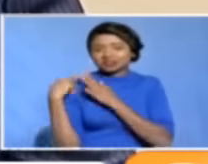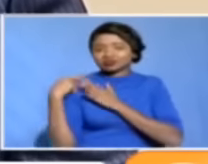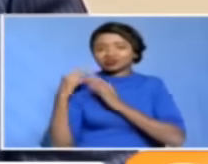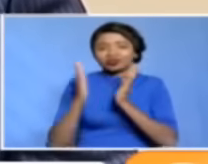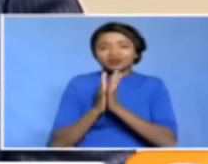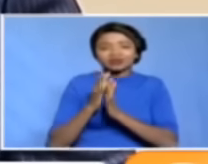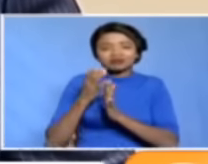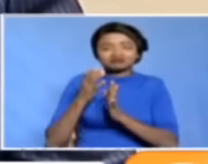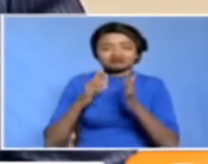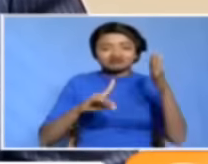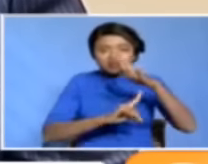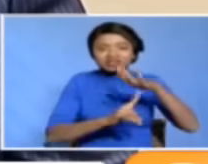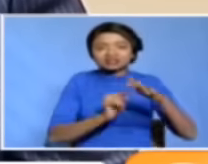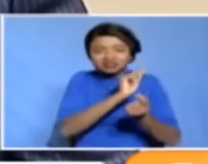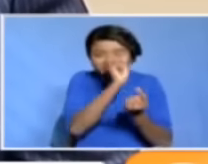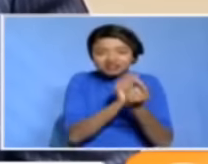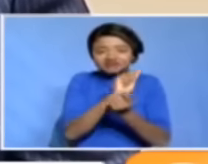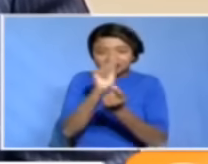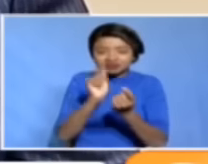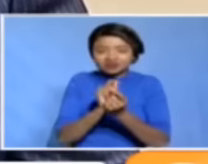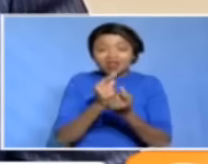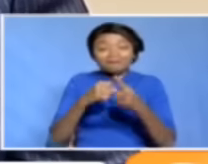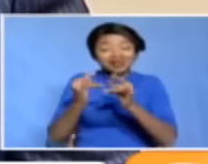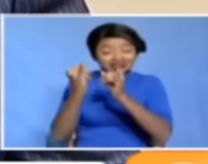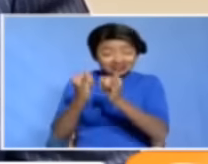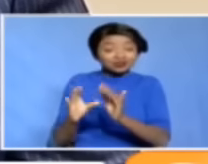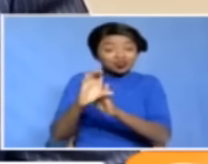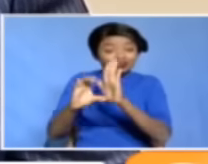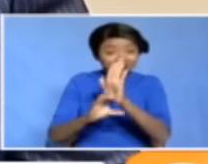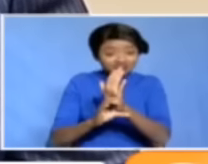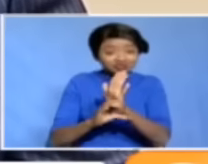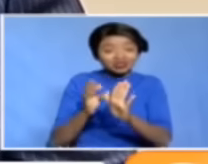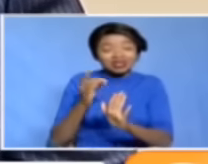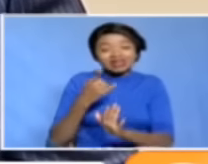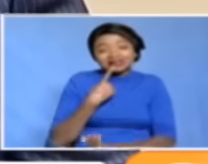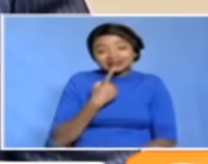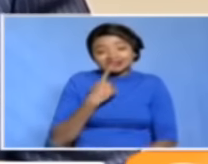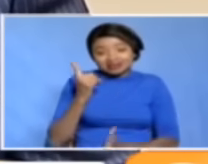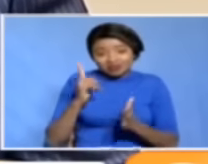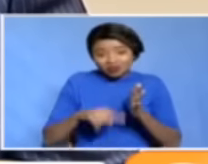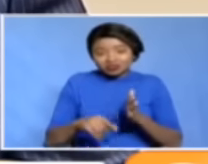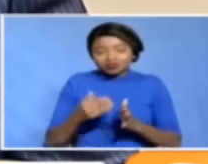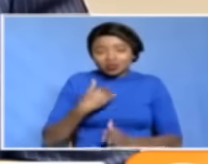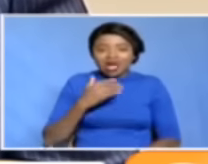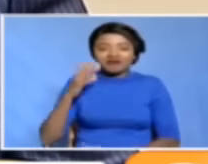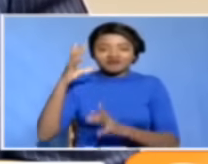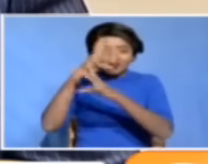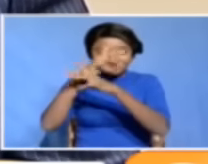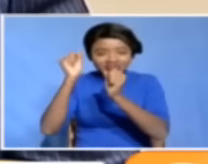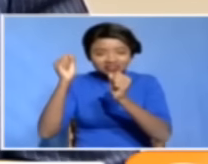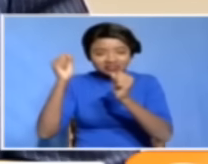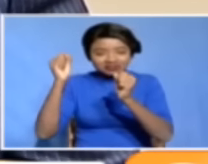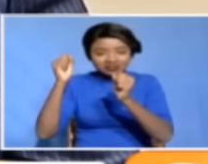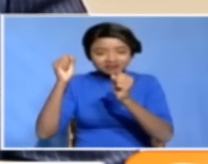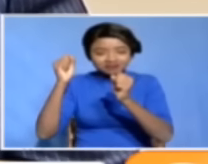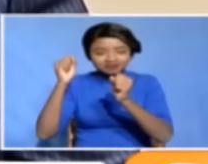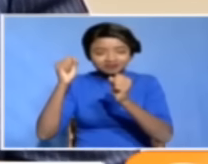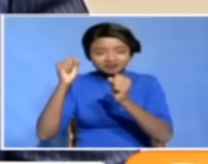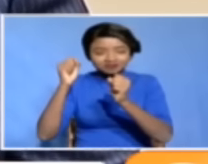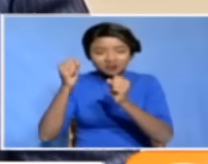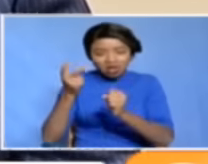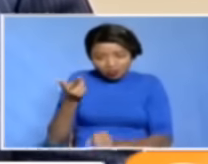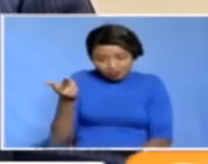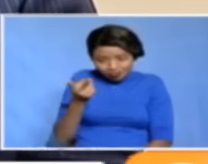permanent secretary. Under the new constitution and under a presidential system of government, we have the presidency. So the president and the deputy president